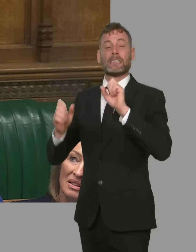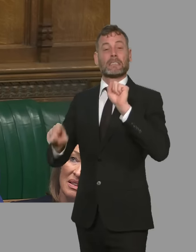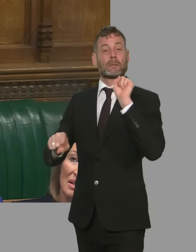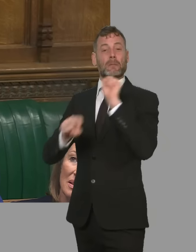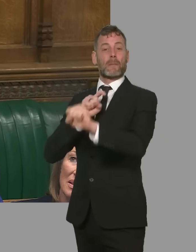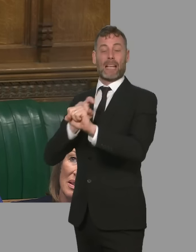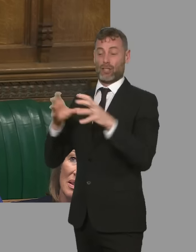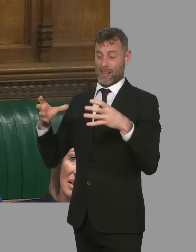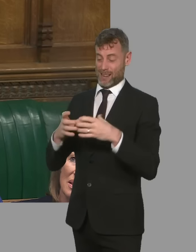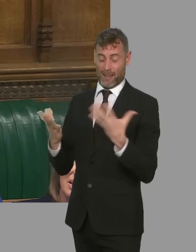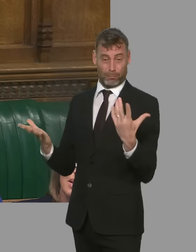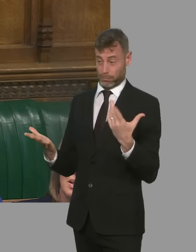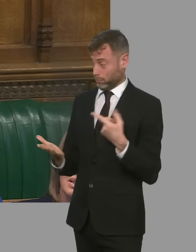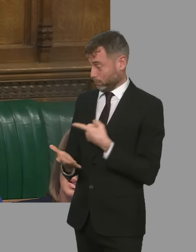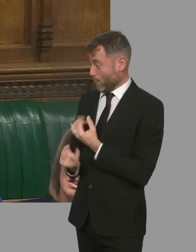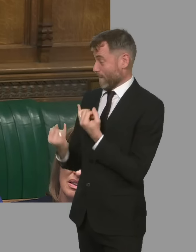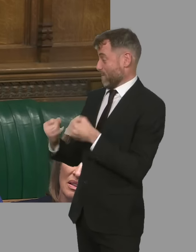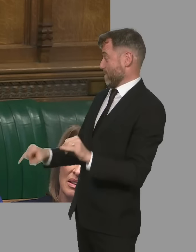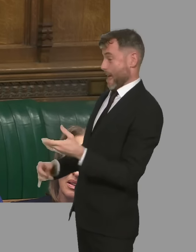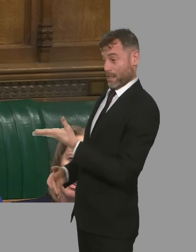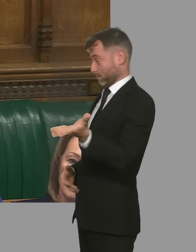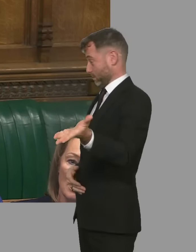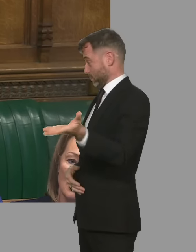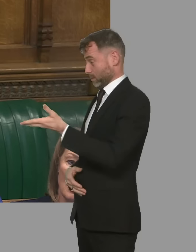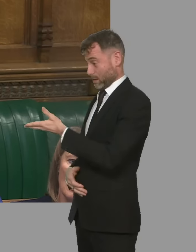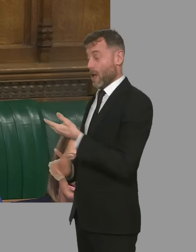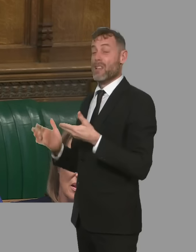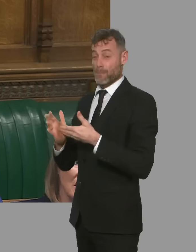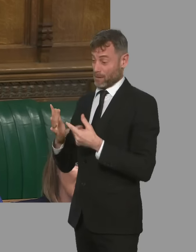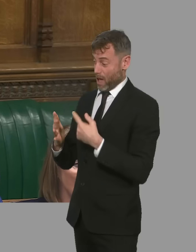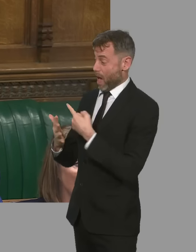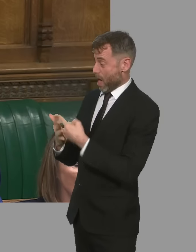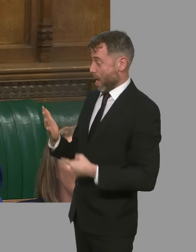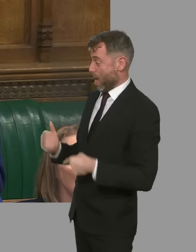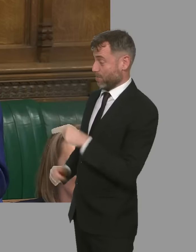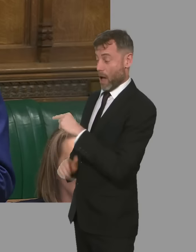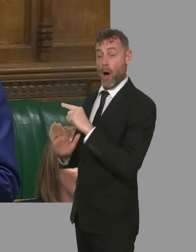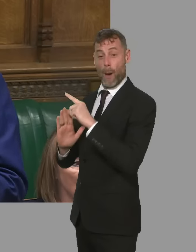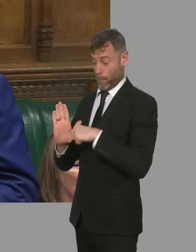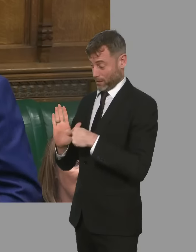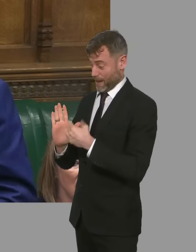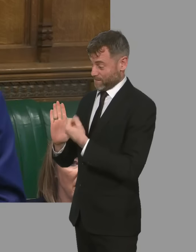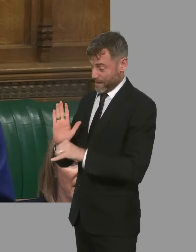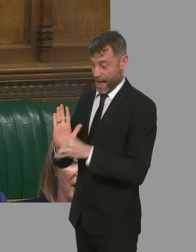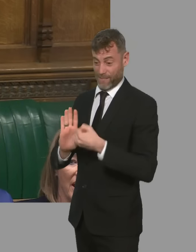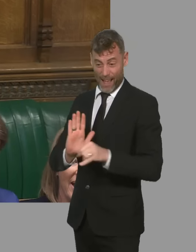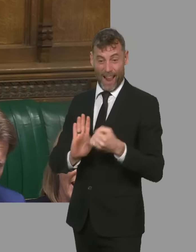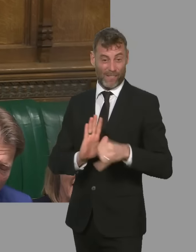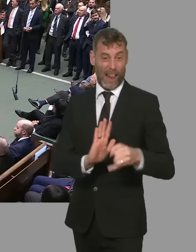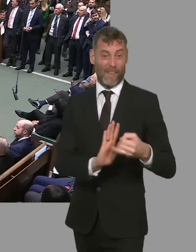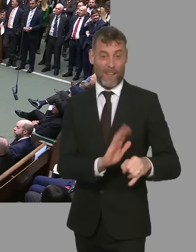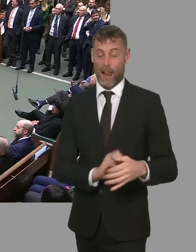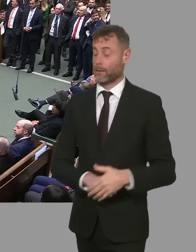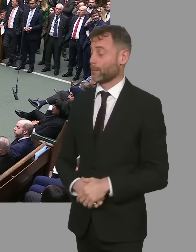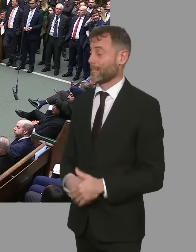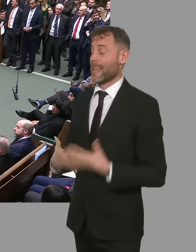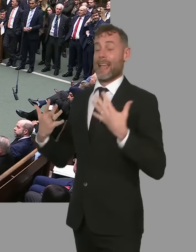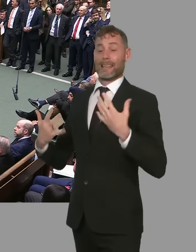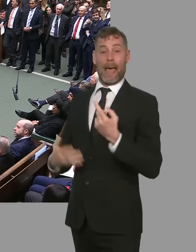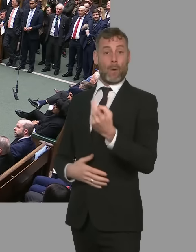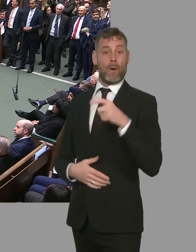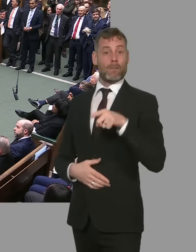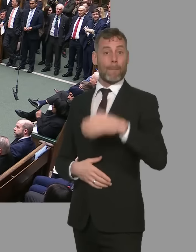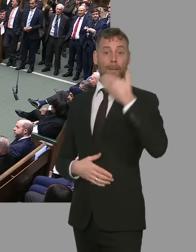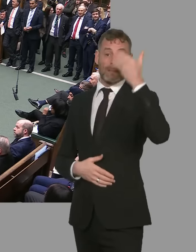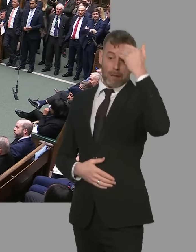Isn't it now time, he told us, as summer approaches, what is Plan B? Prime Minister. Well, Mr. Speaker,